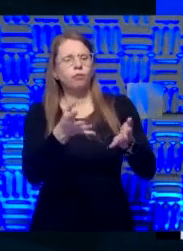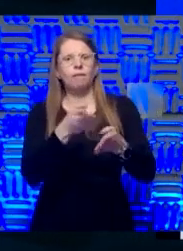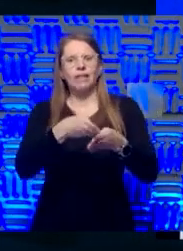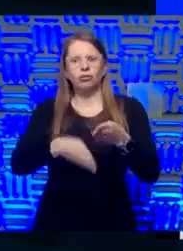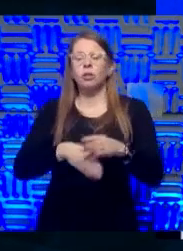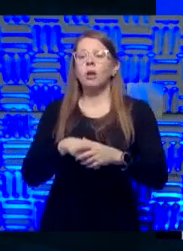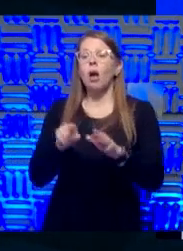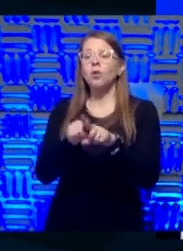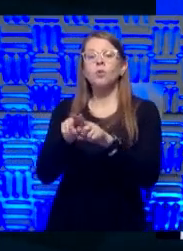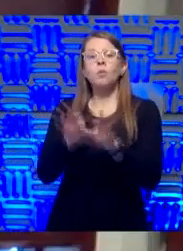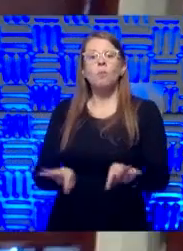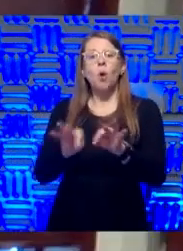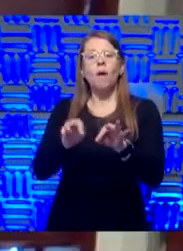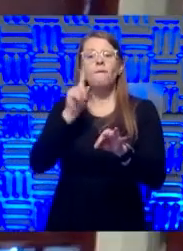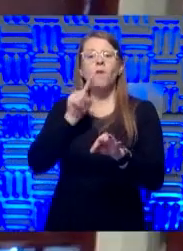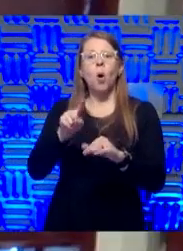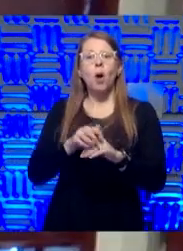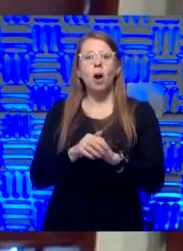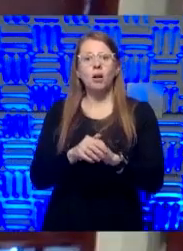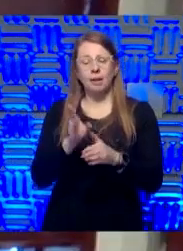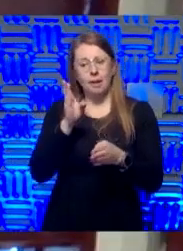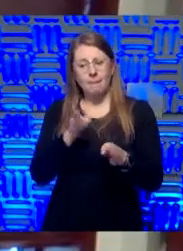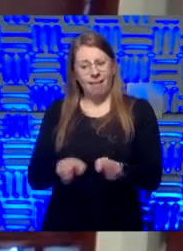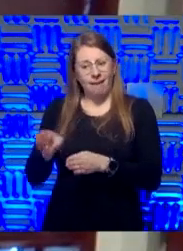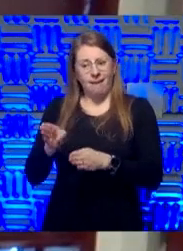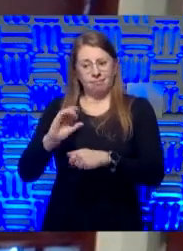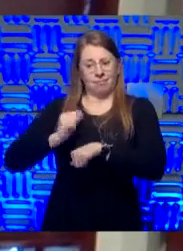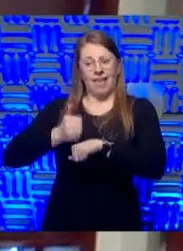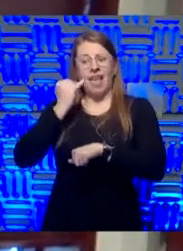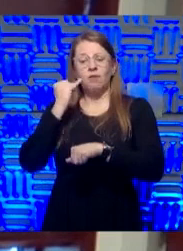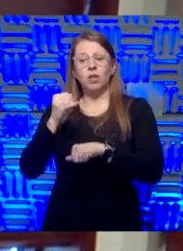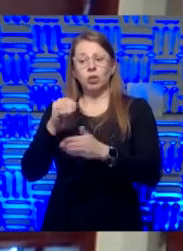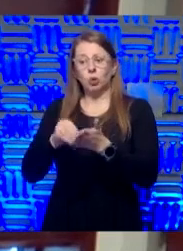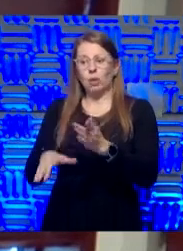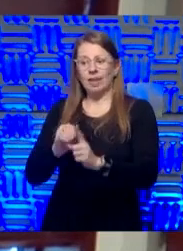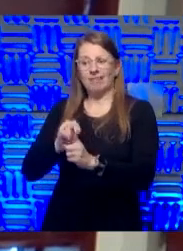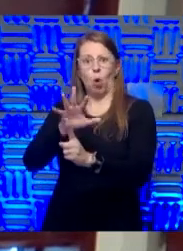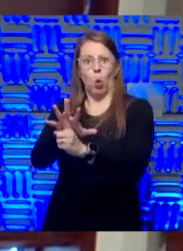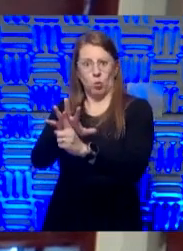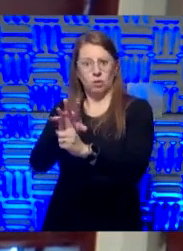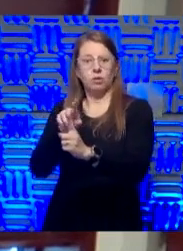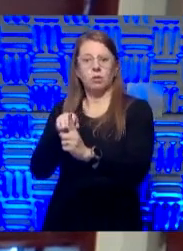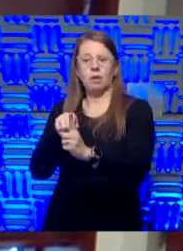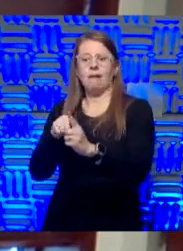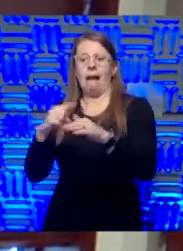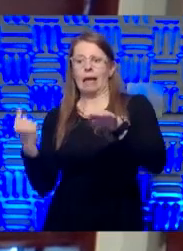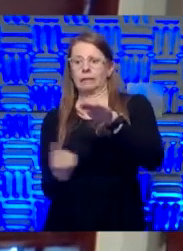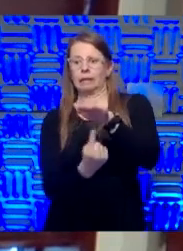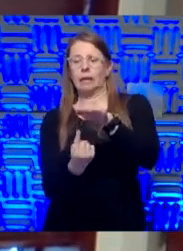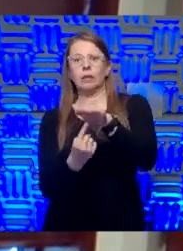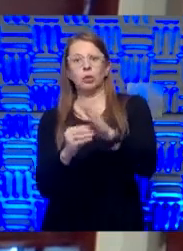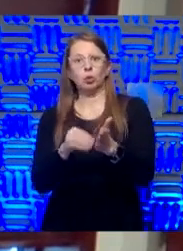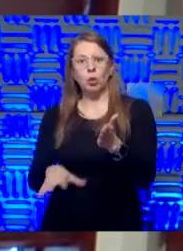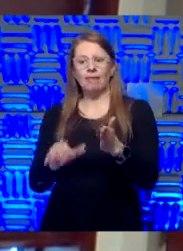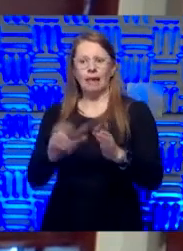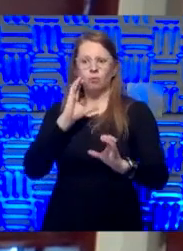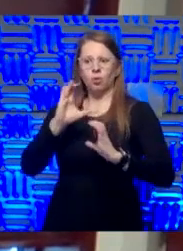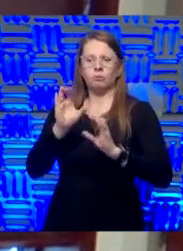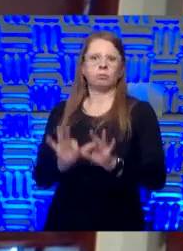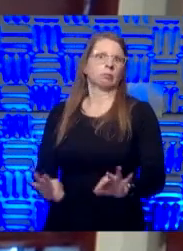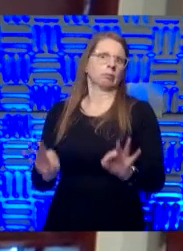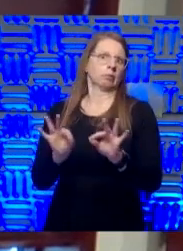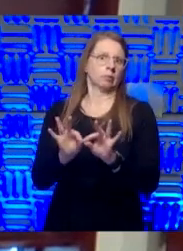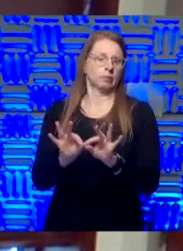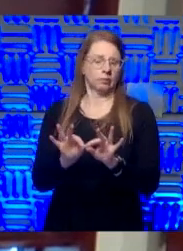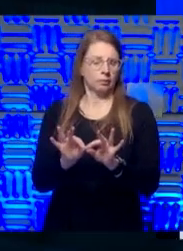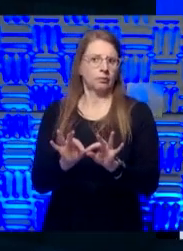also important to have a good plan if a student is exposed. And you talk about isolating a student. That communication is critical, and one